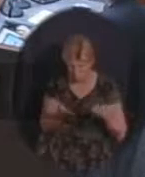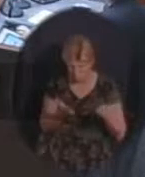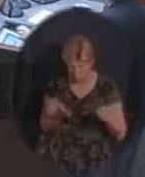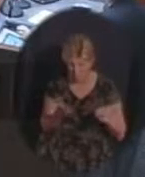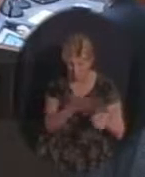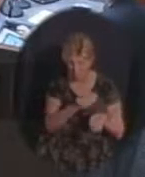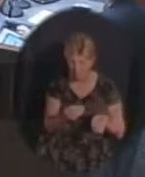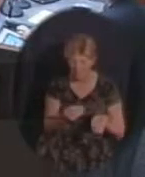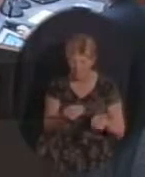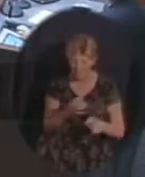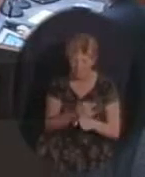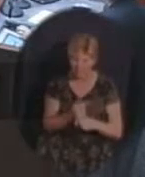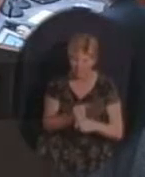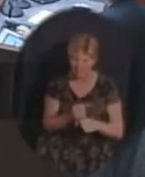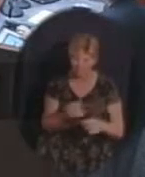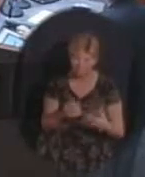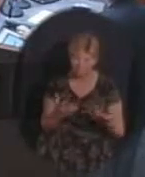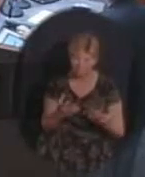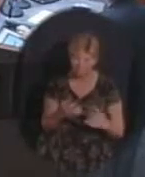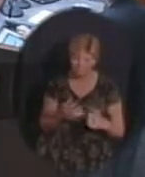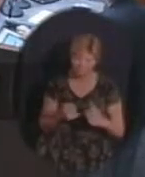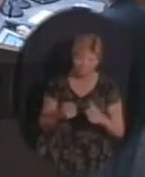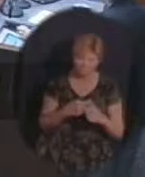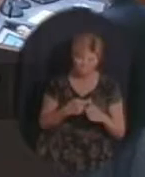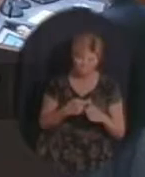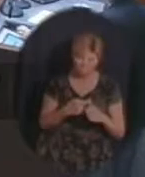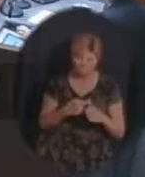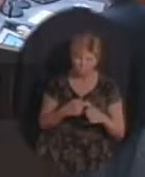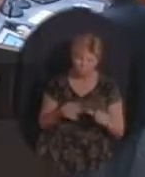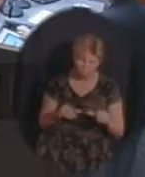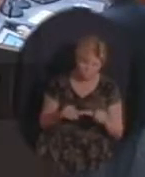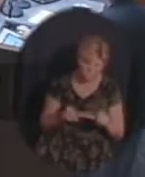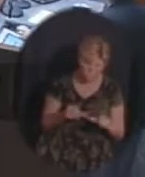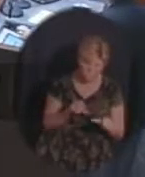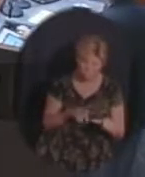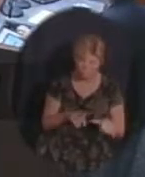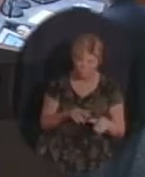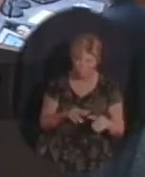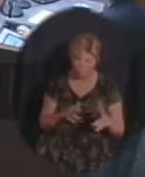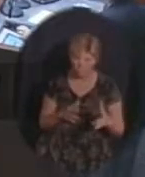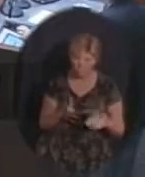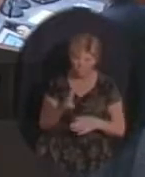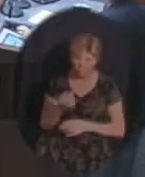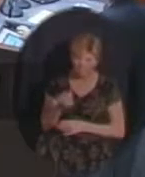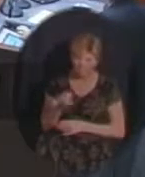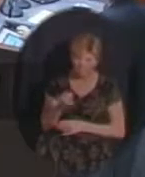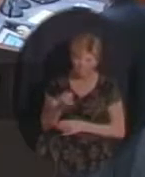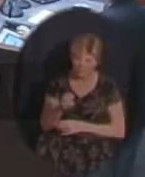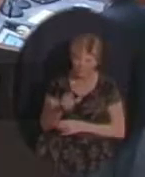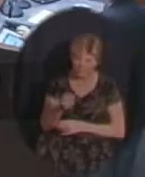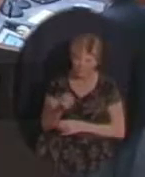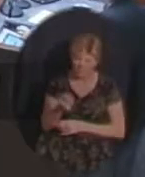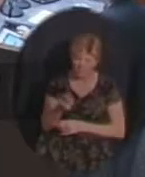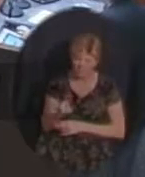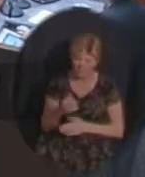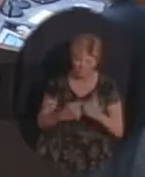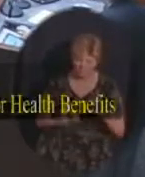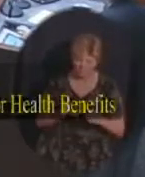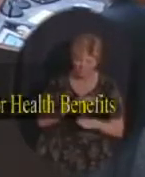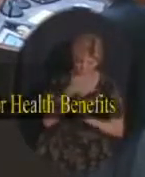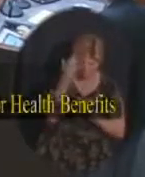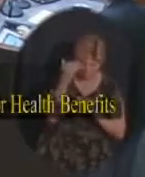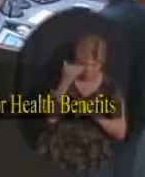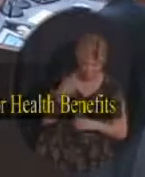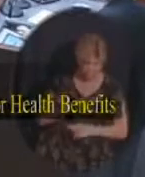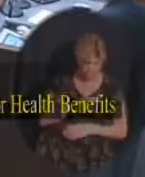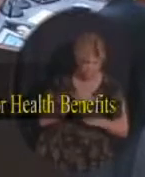a going forward perspective, continuous improvement and continuing to improve the services to the district. And that being said, do we have CBIZ representatives here